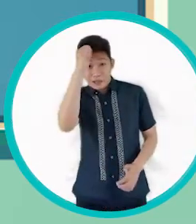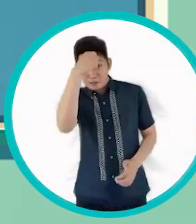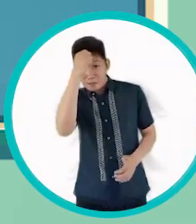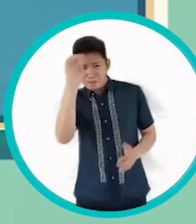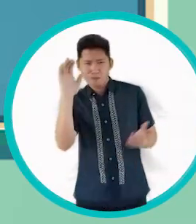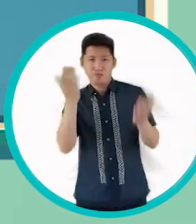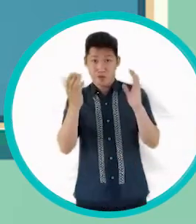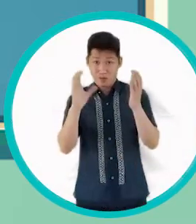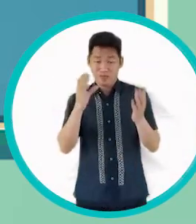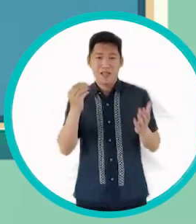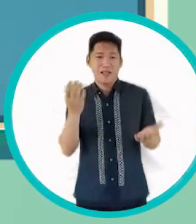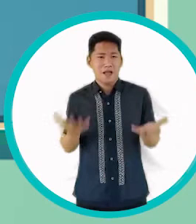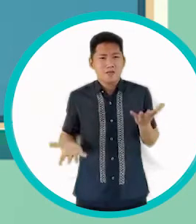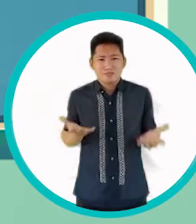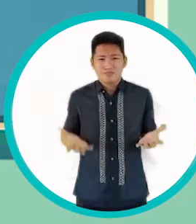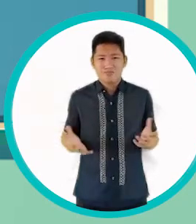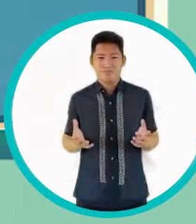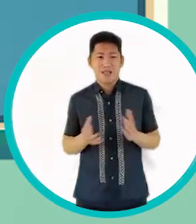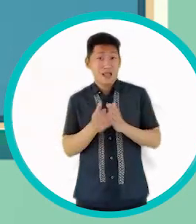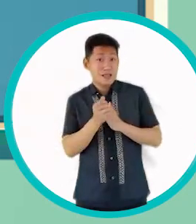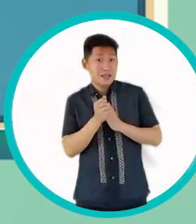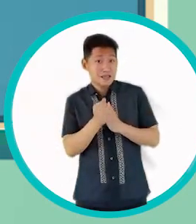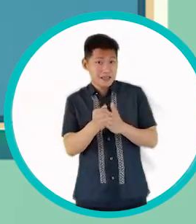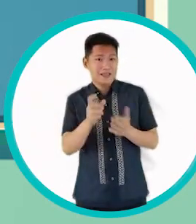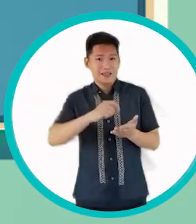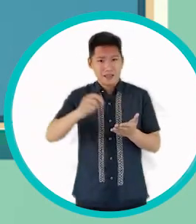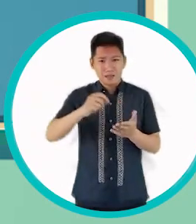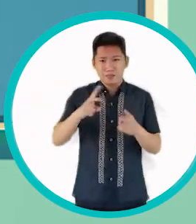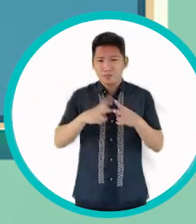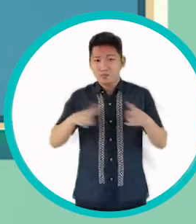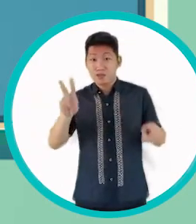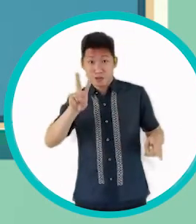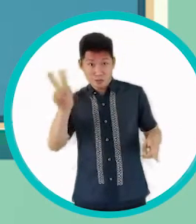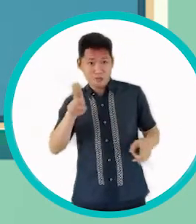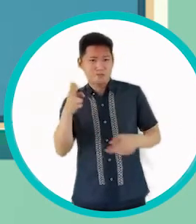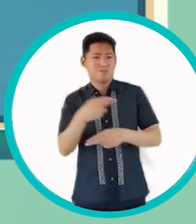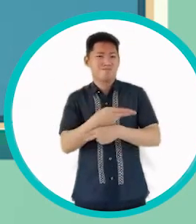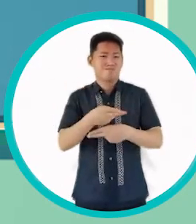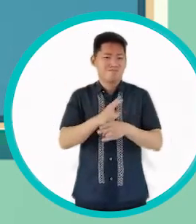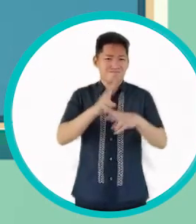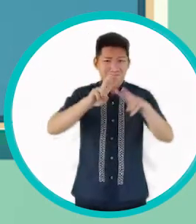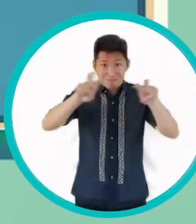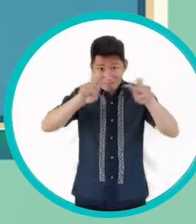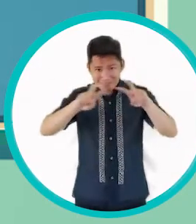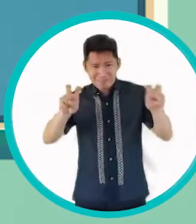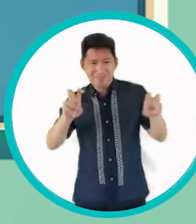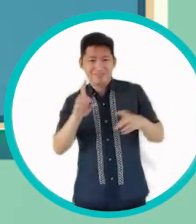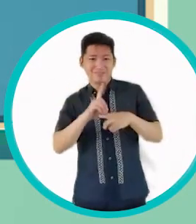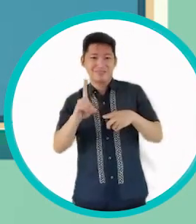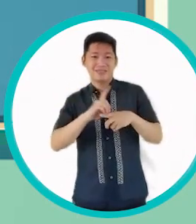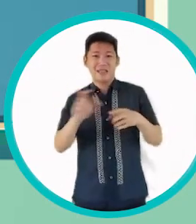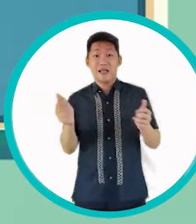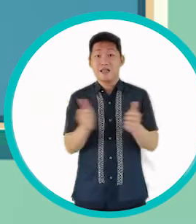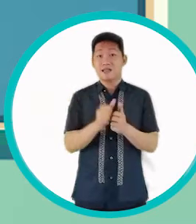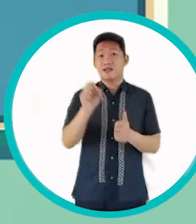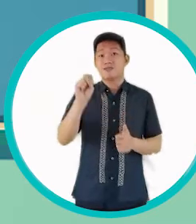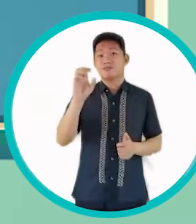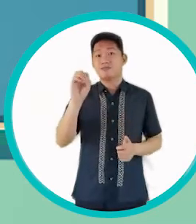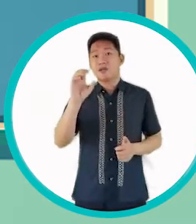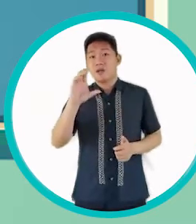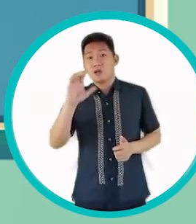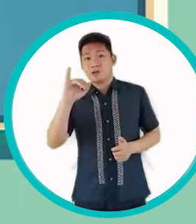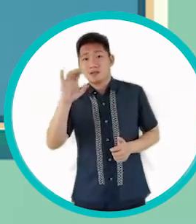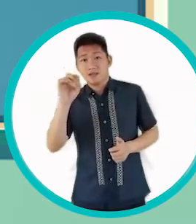Remember, compare and contrast pattern in writing is very useful in making analysis in disciplines such